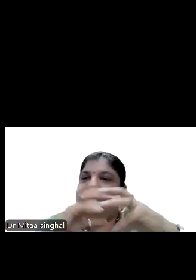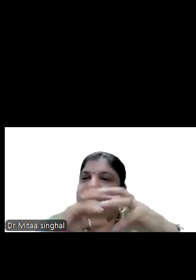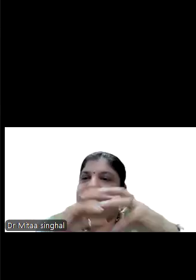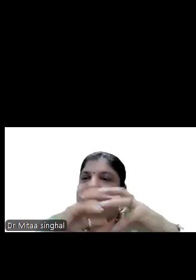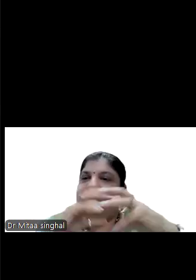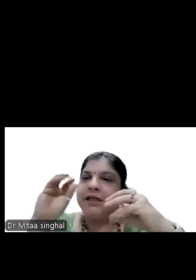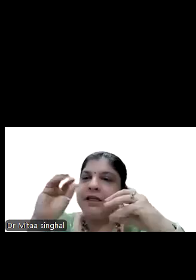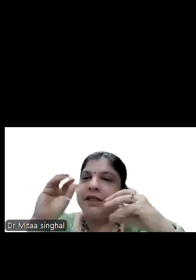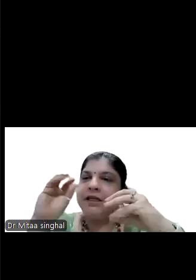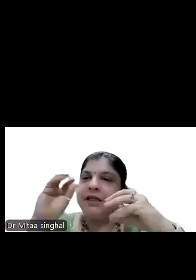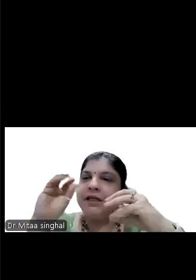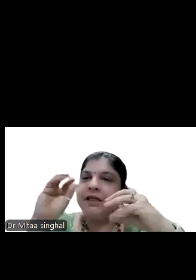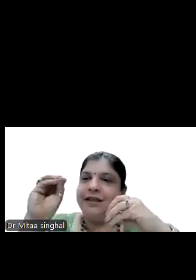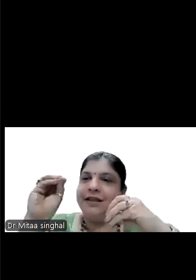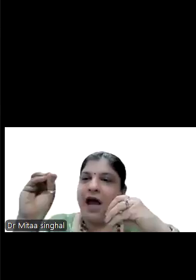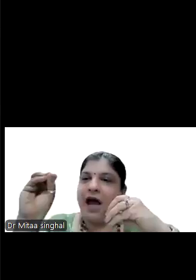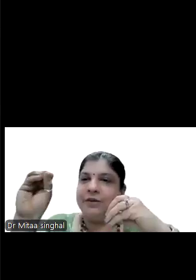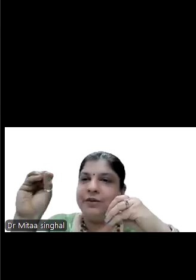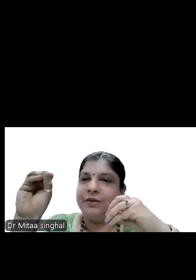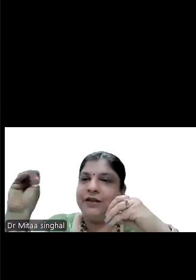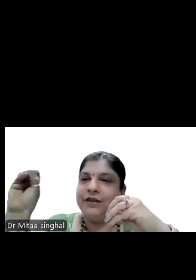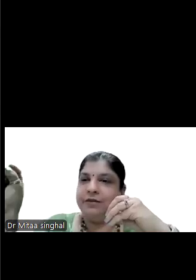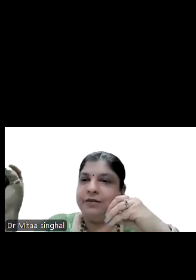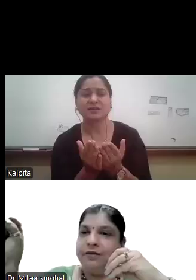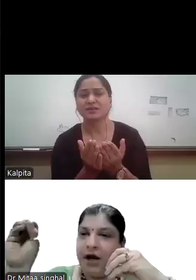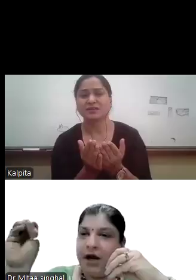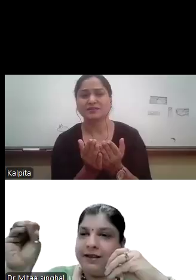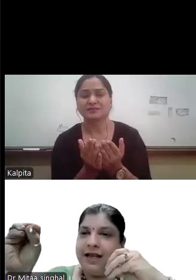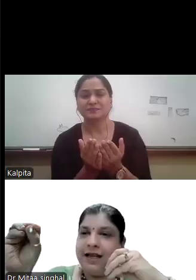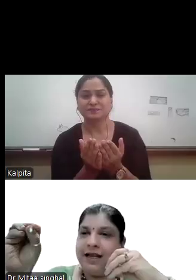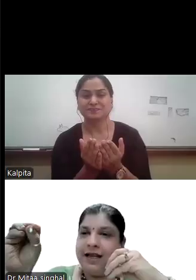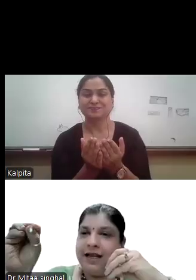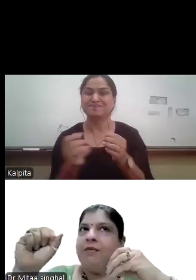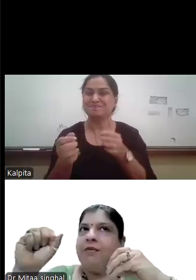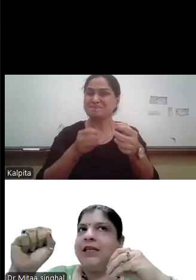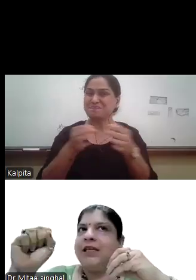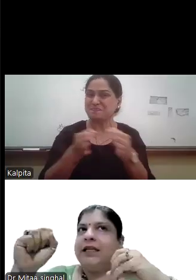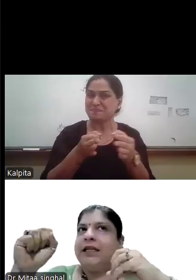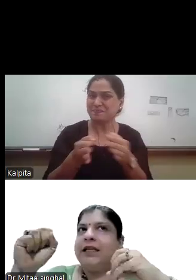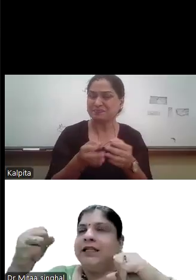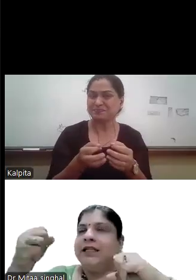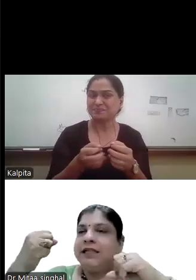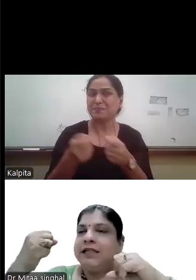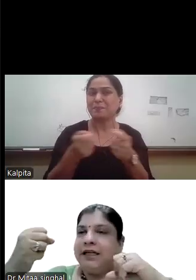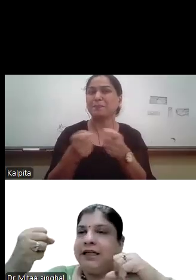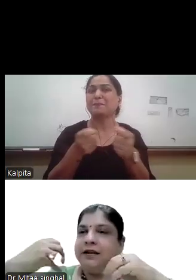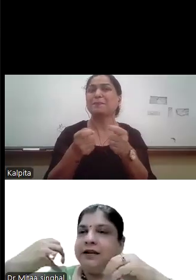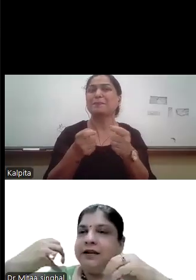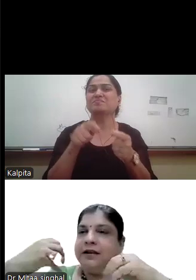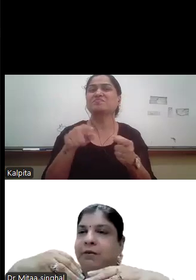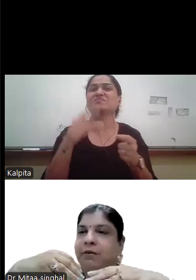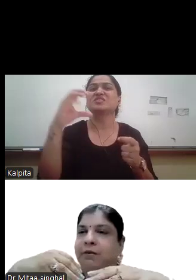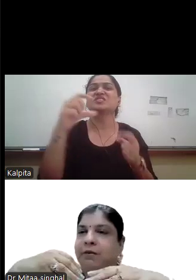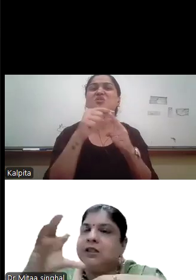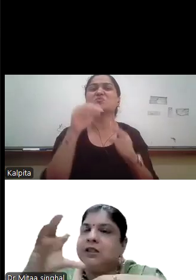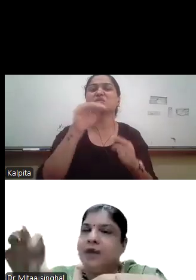the pivotal role in the management of a cerebral palsy child. Family is the, we can say, the center, the